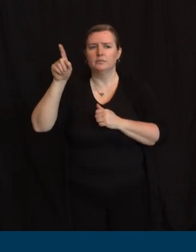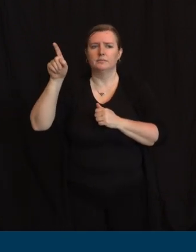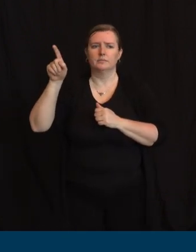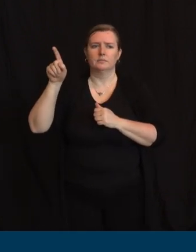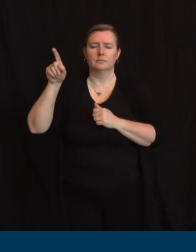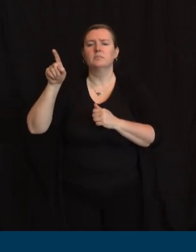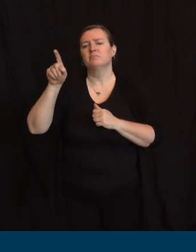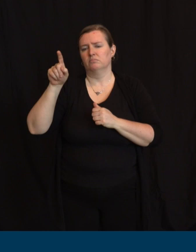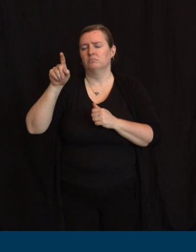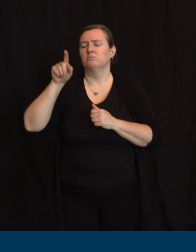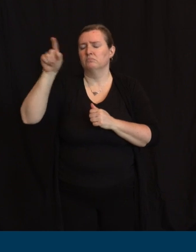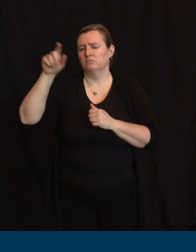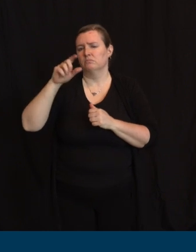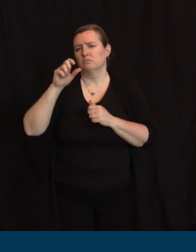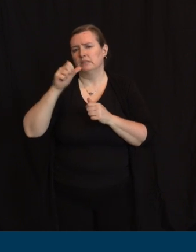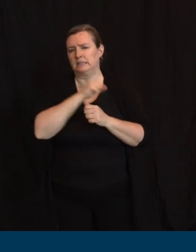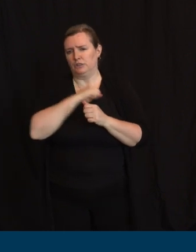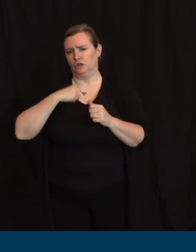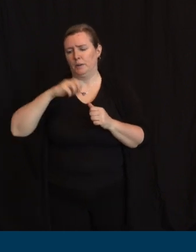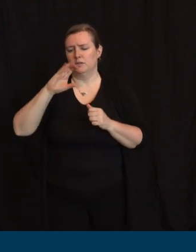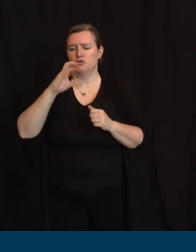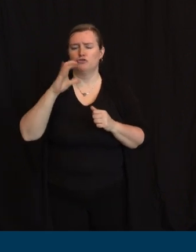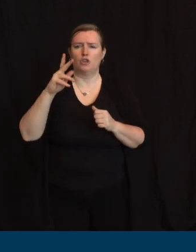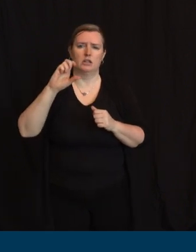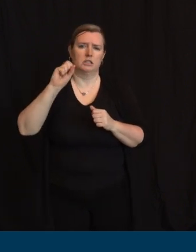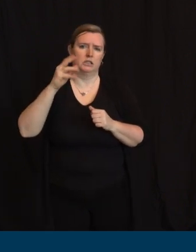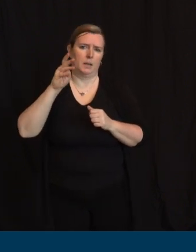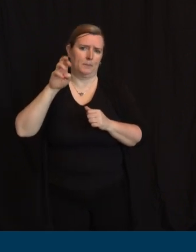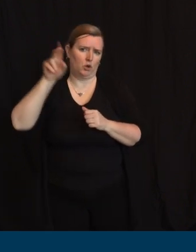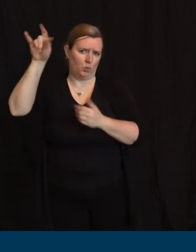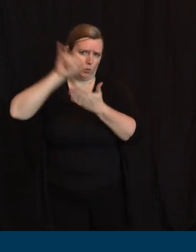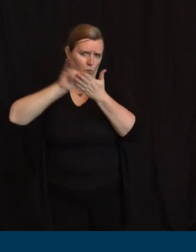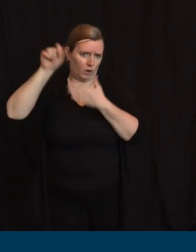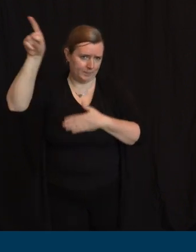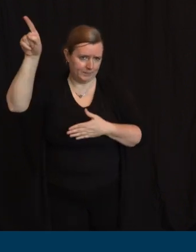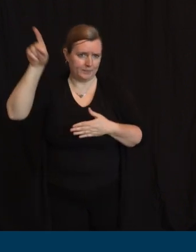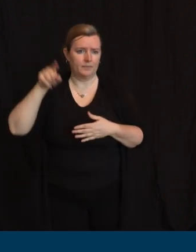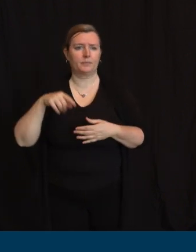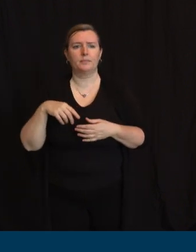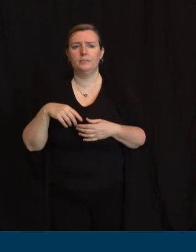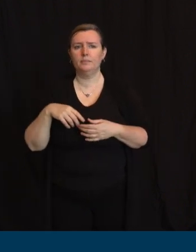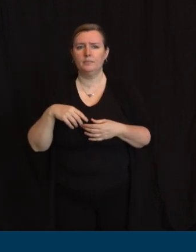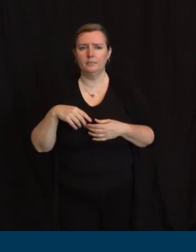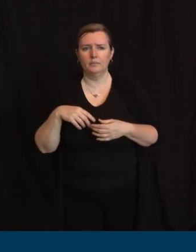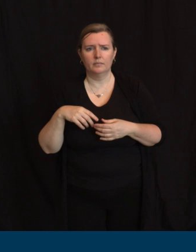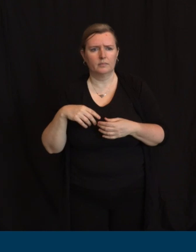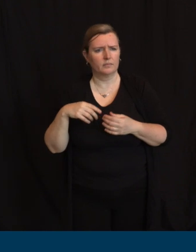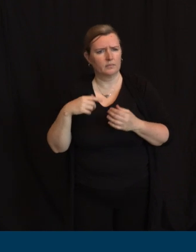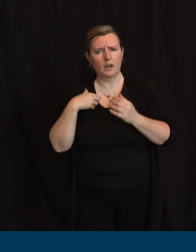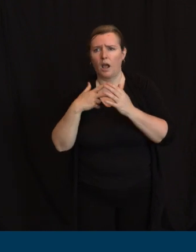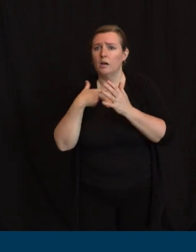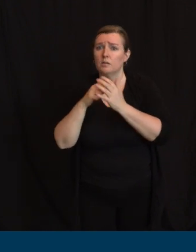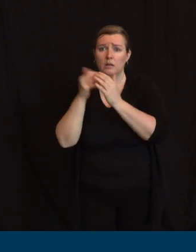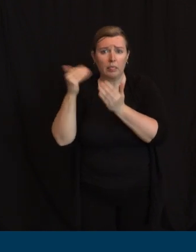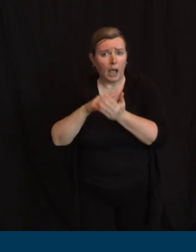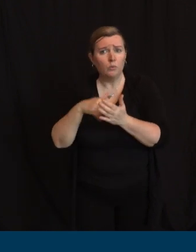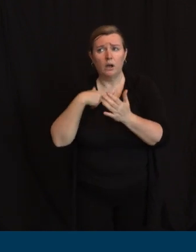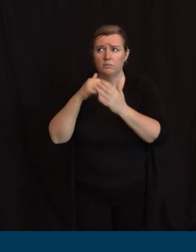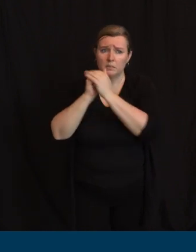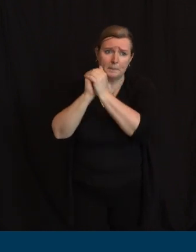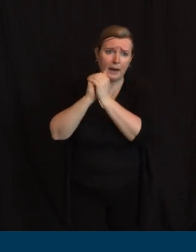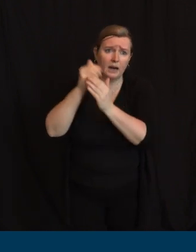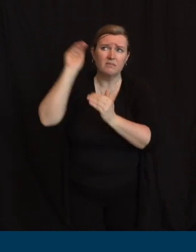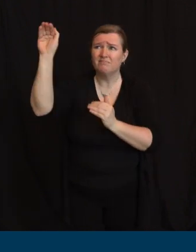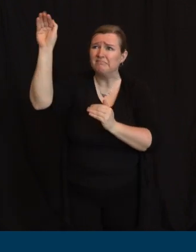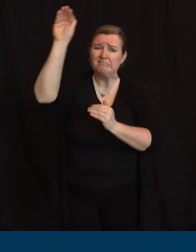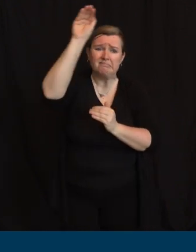constant discussions, and again, repeating the plea that I've made many times from this table. While the CARES